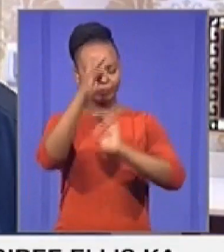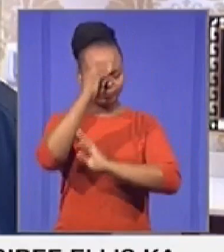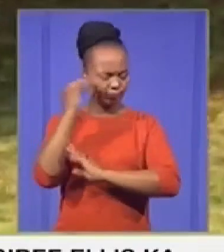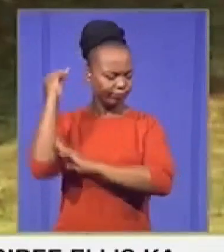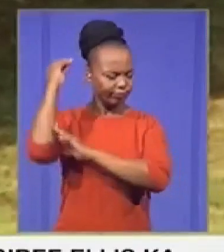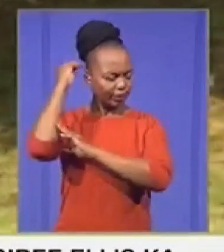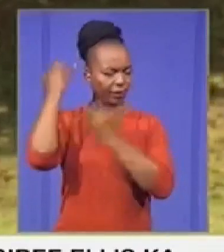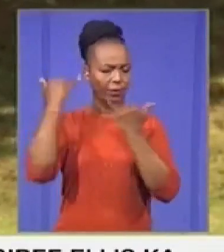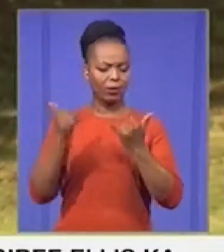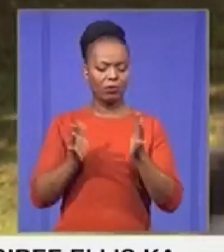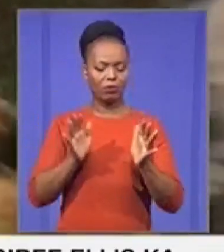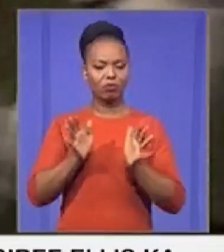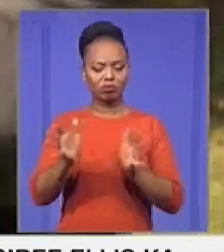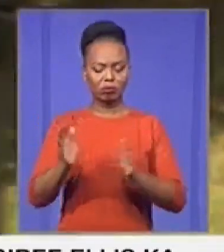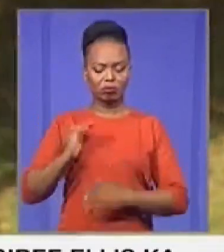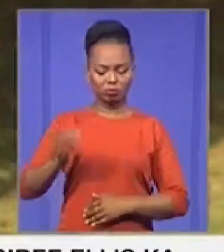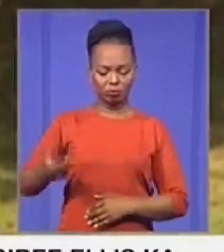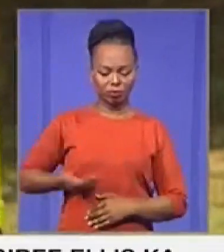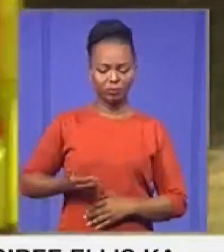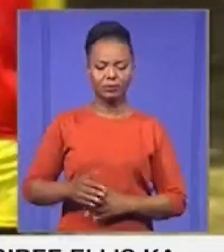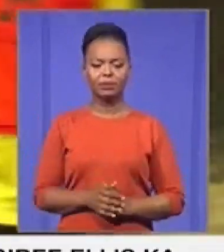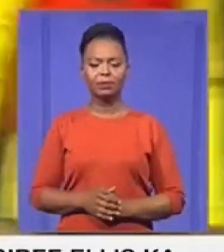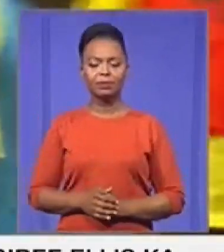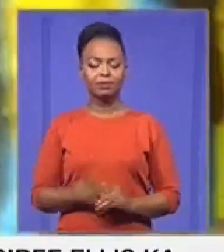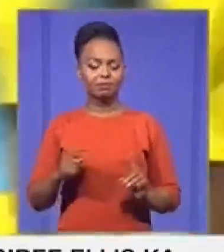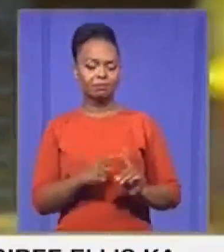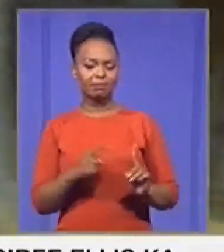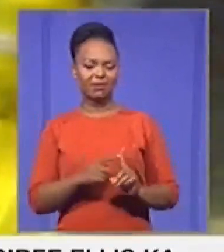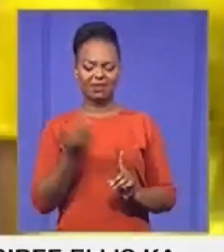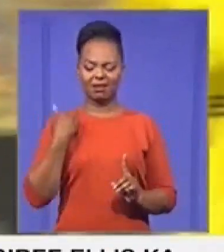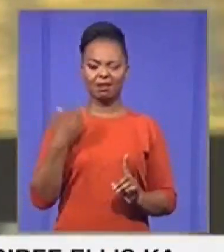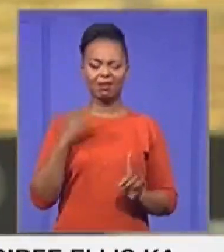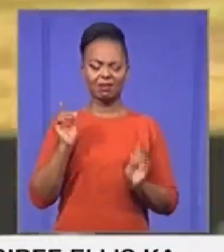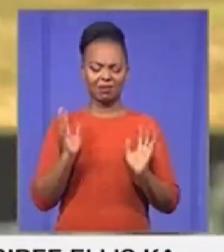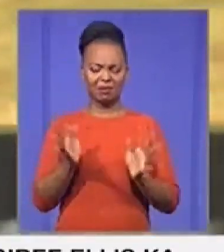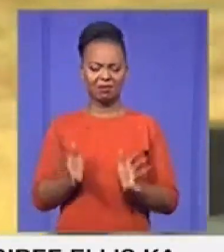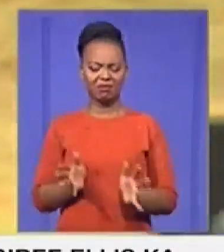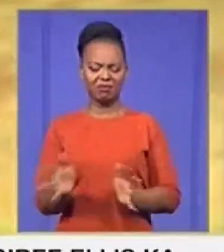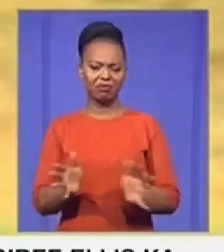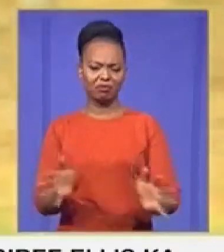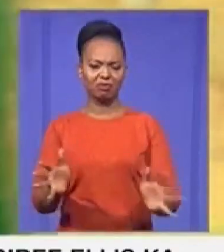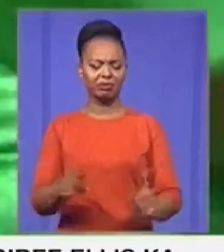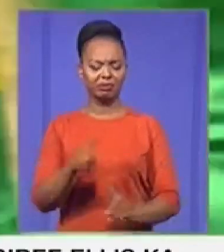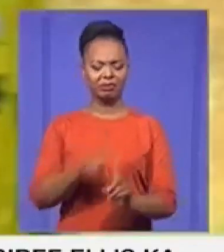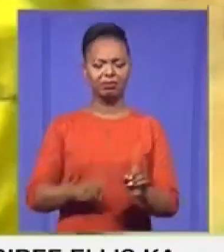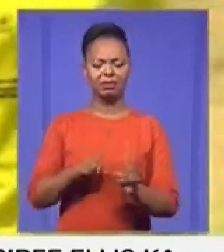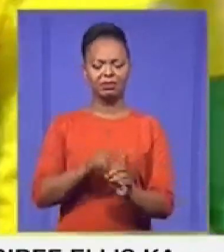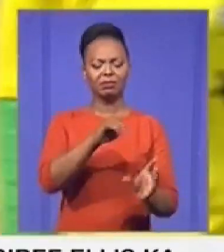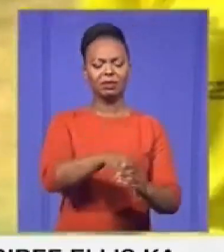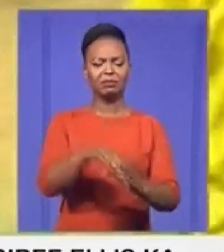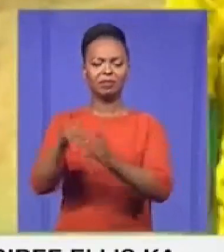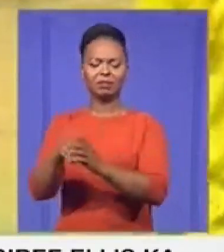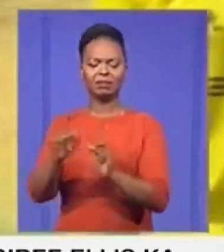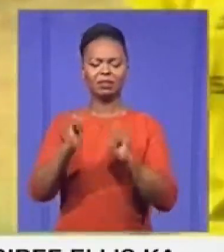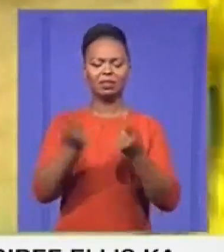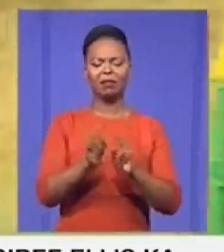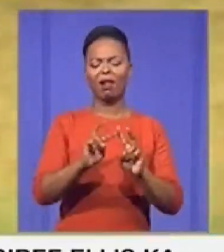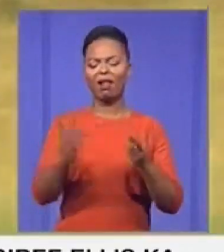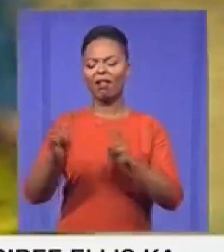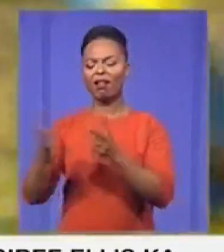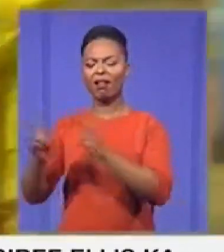football. Nakong eo a bego a raloka kgwele ya maoto, Ellis o raloketše dihlopha tše mmalwa